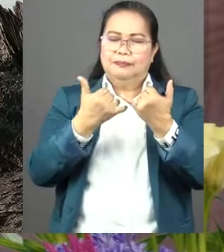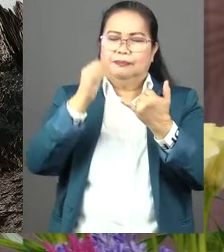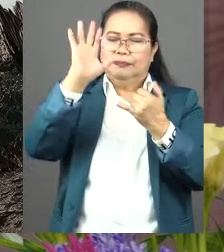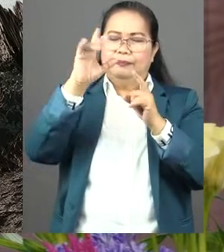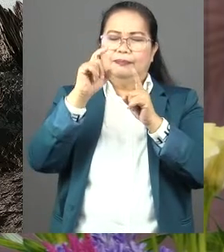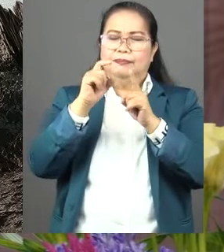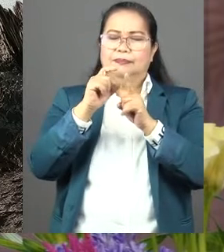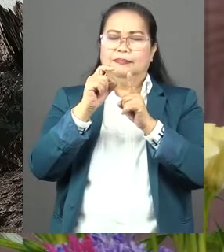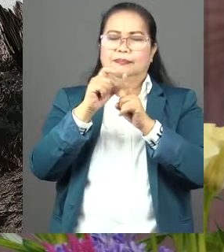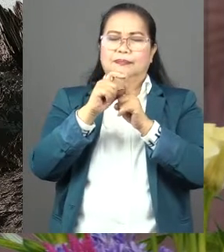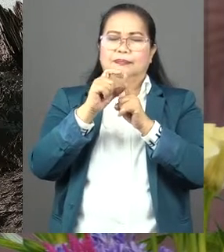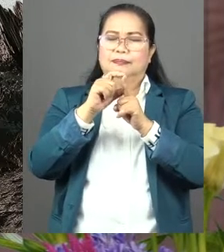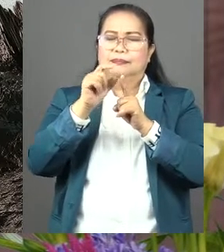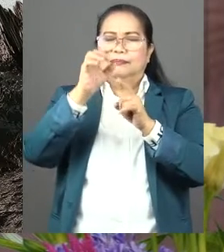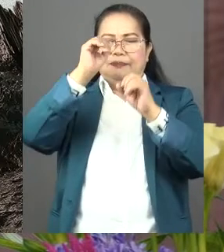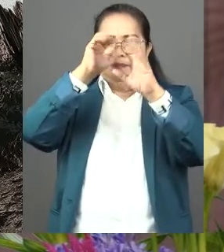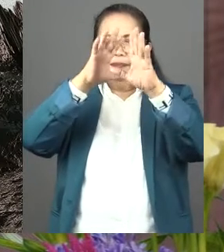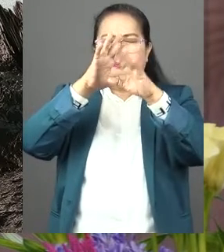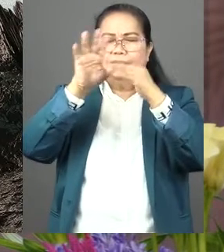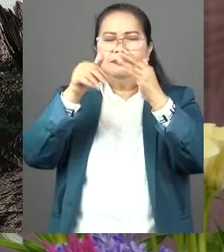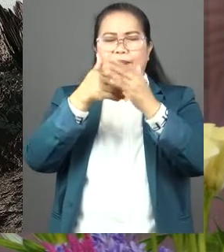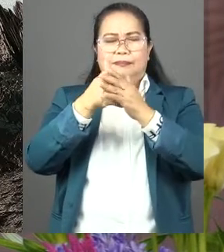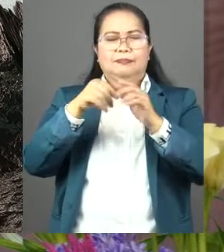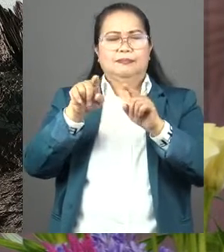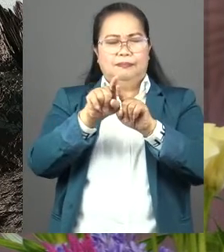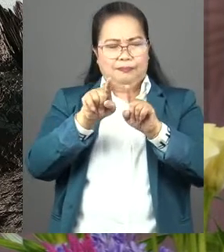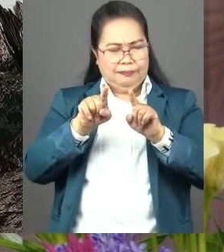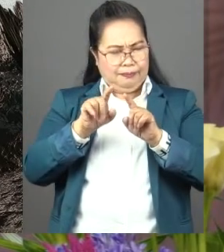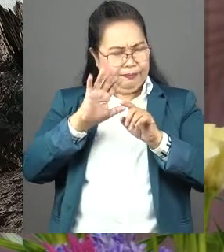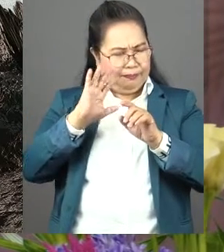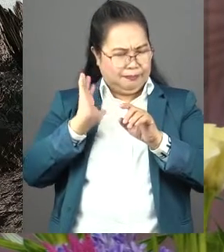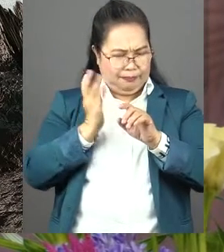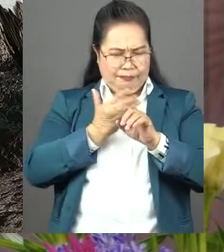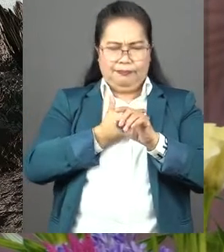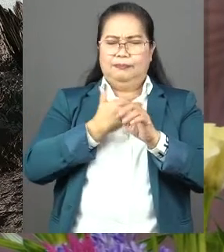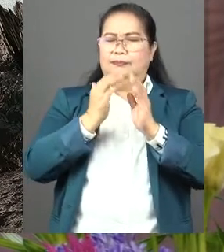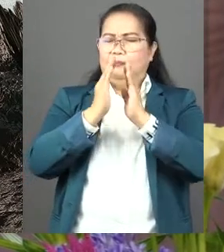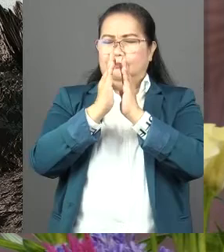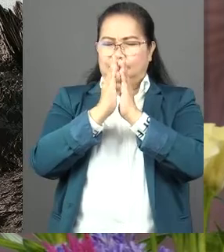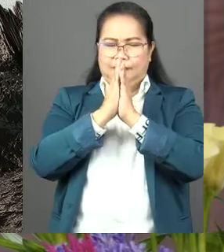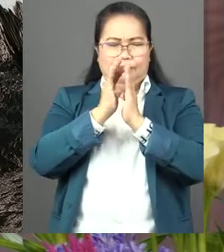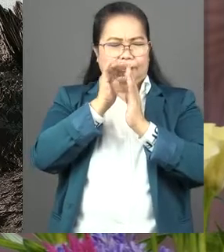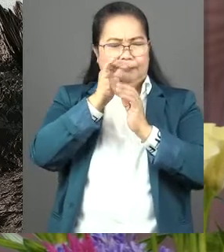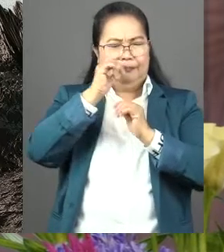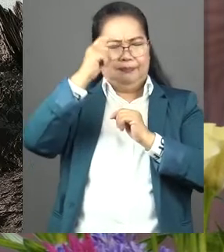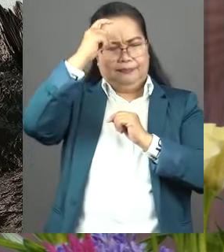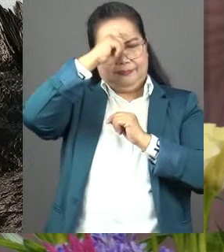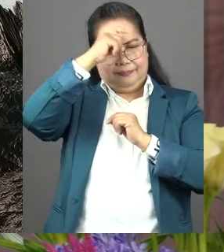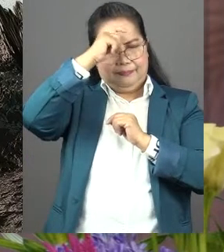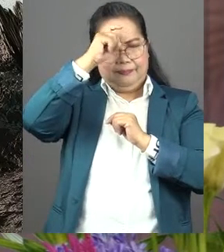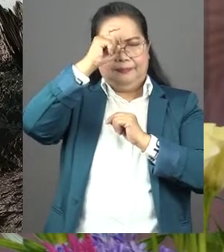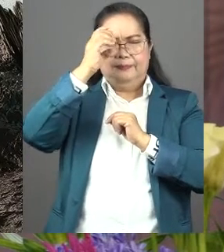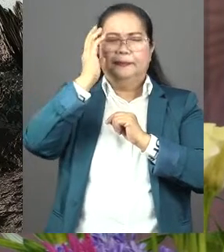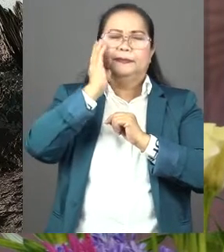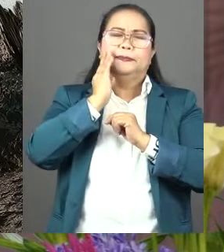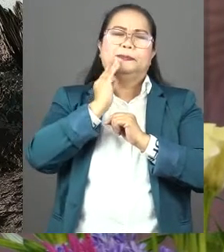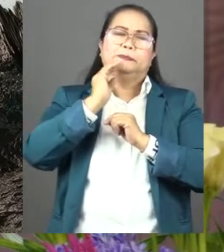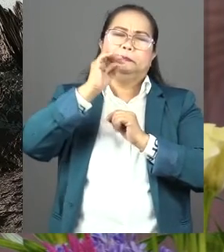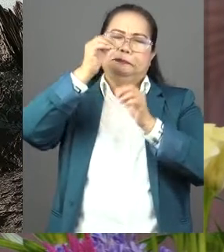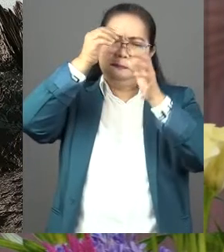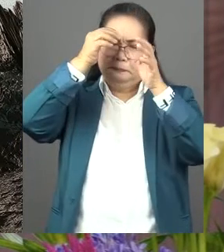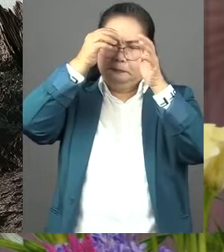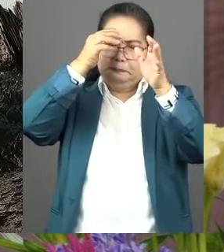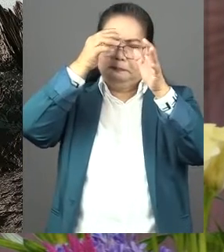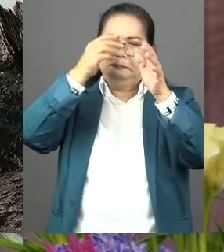word. Father, as always, I pray that this will not be an intellectual exercise,